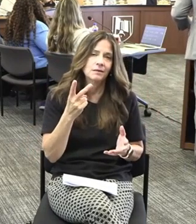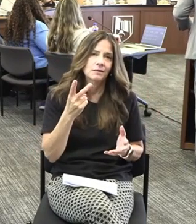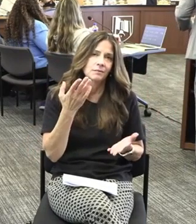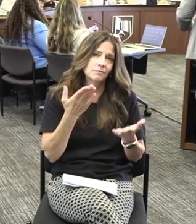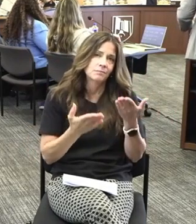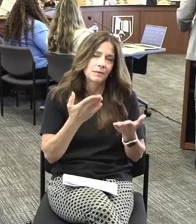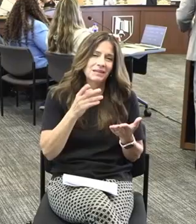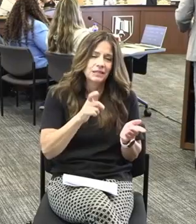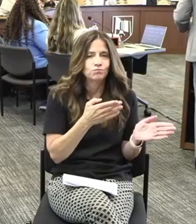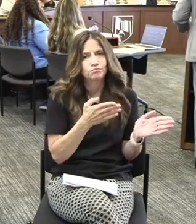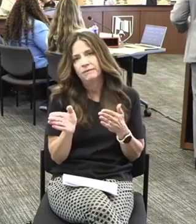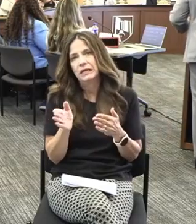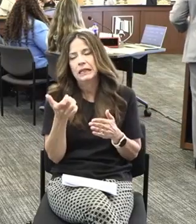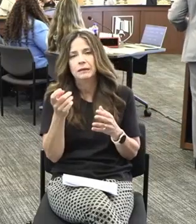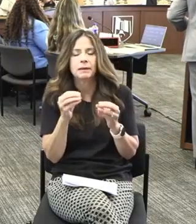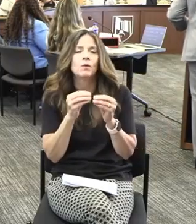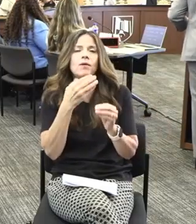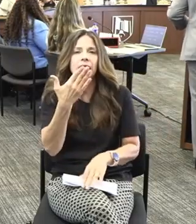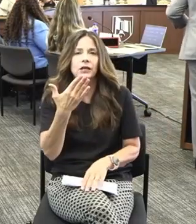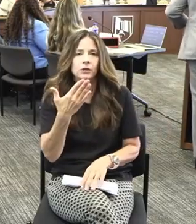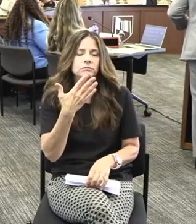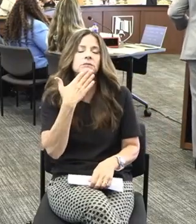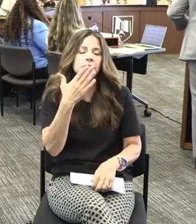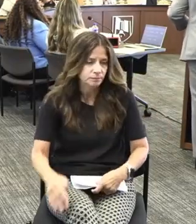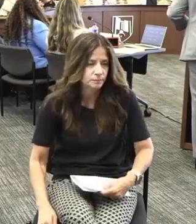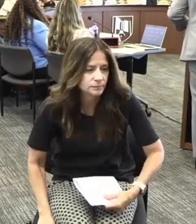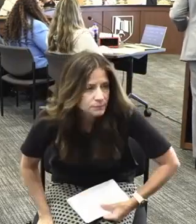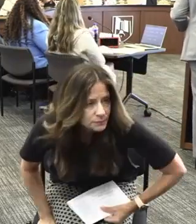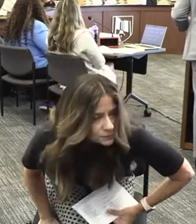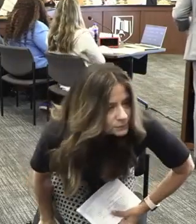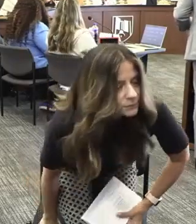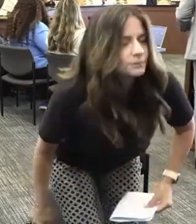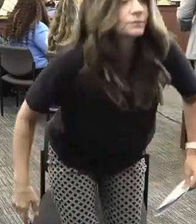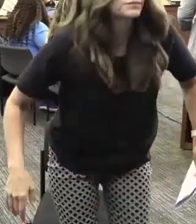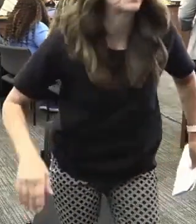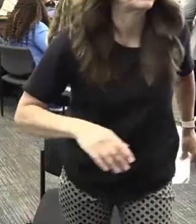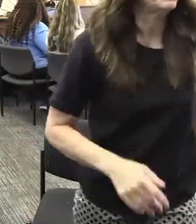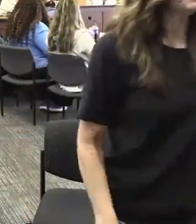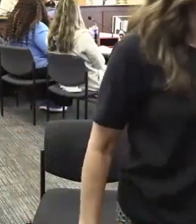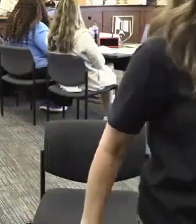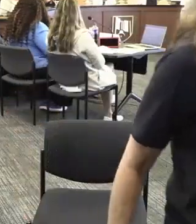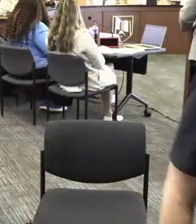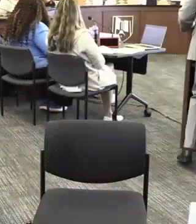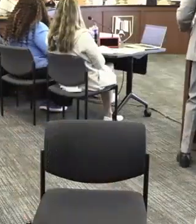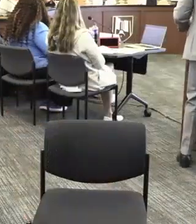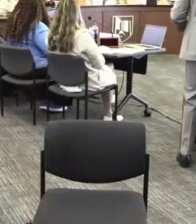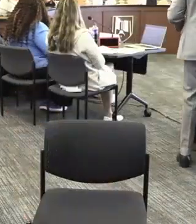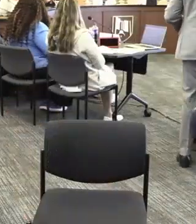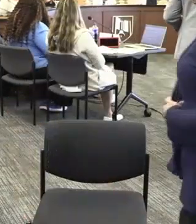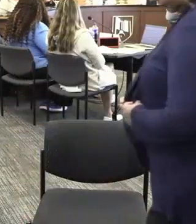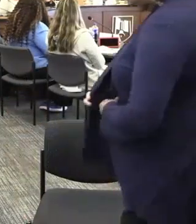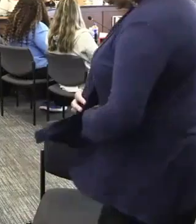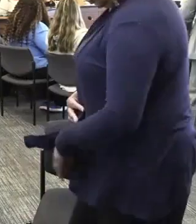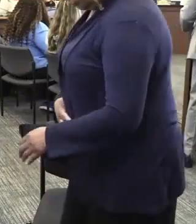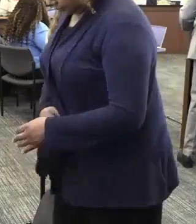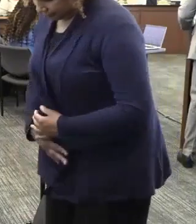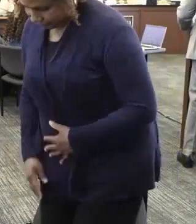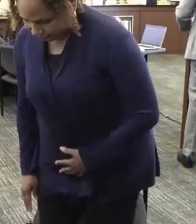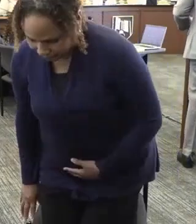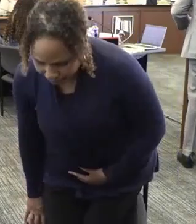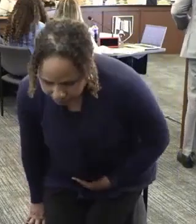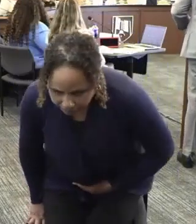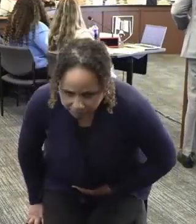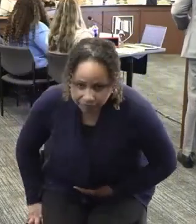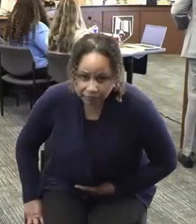maybe pivot a little bit more. But thank you. Absolutely. I have one more thing. The newsletters that goes out to the parents from the high